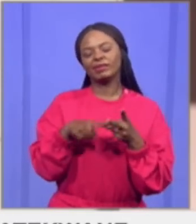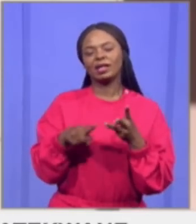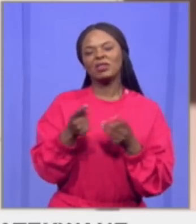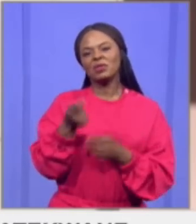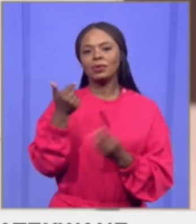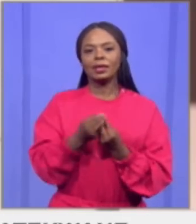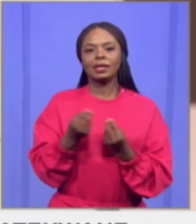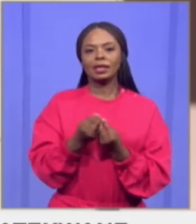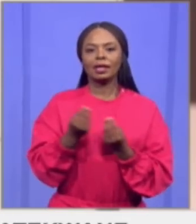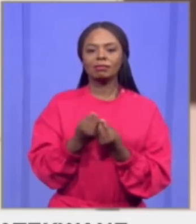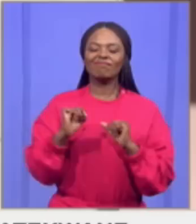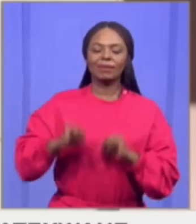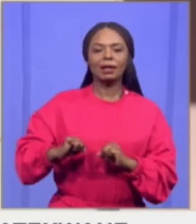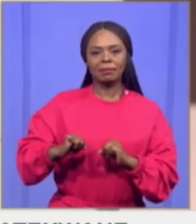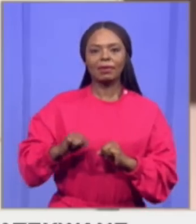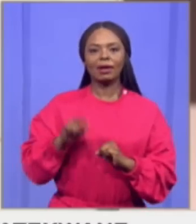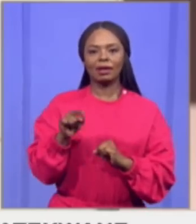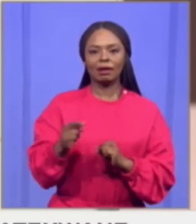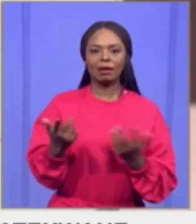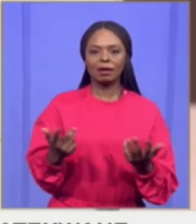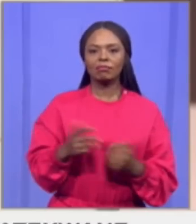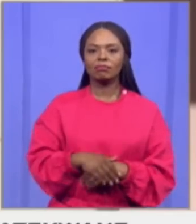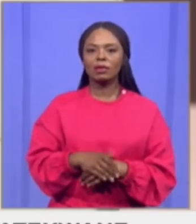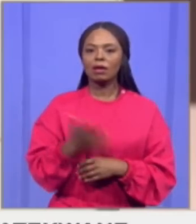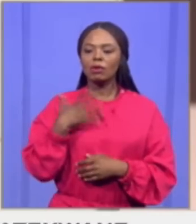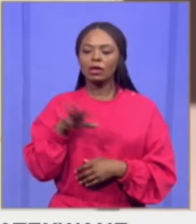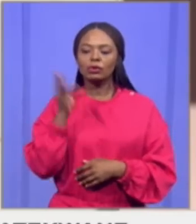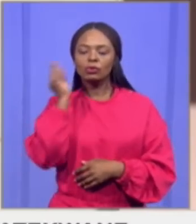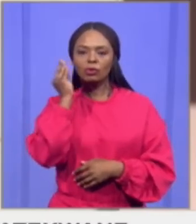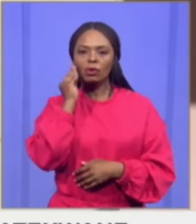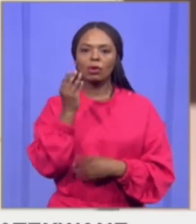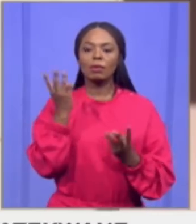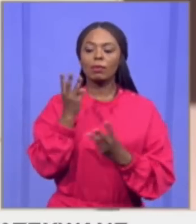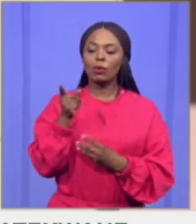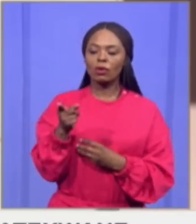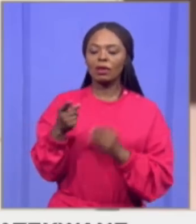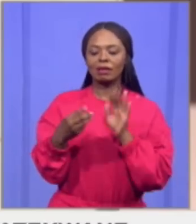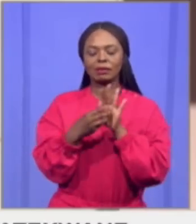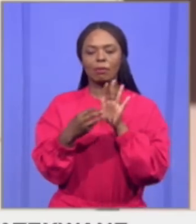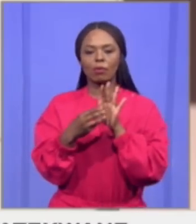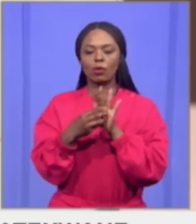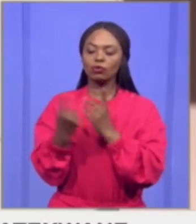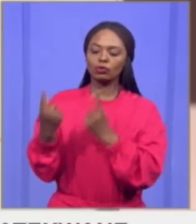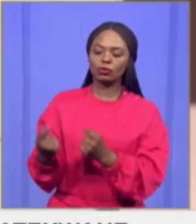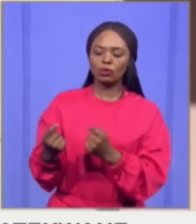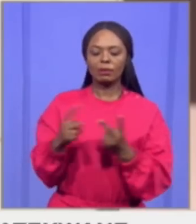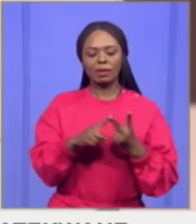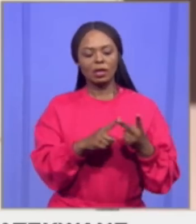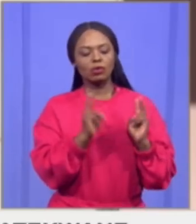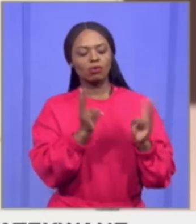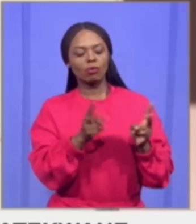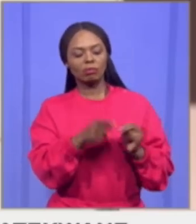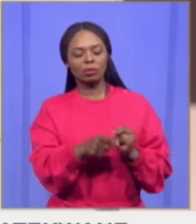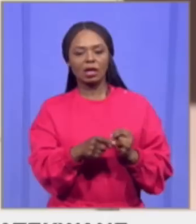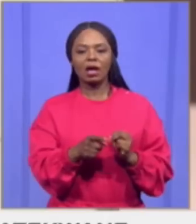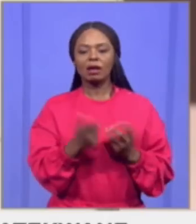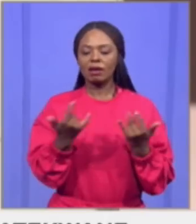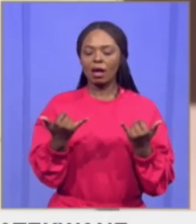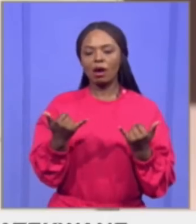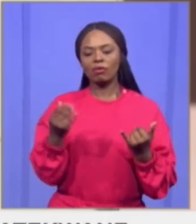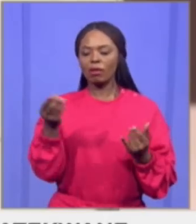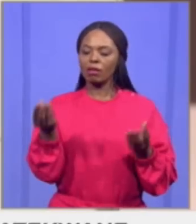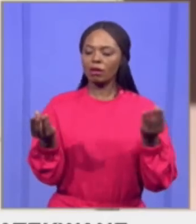mehato tlamehang ba enke ya hore ba utlwana batho ba re sample bona ba yentseng from e nna ntse ke etsa original hore na I treat batho jang, because now